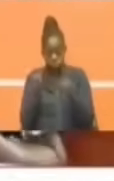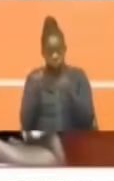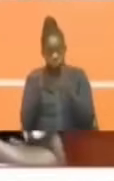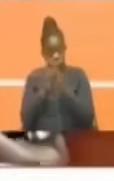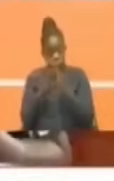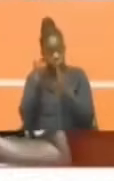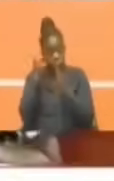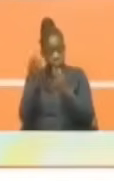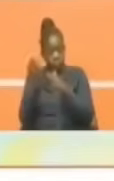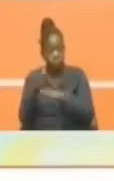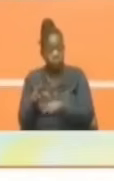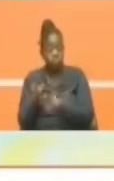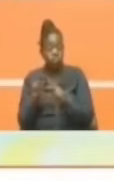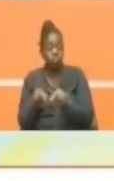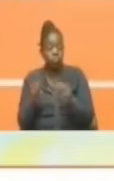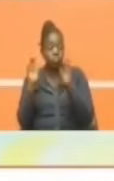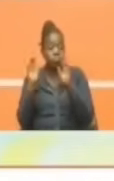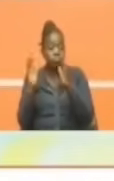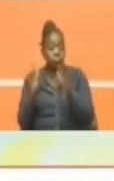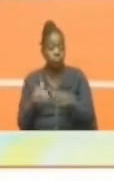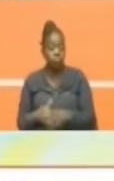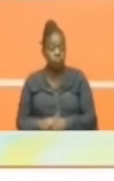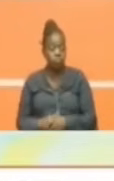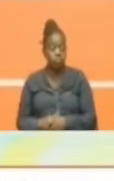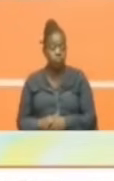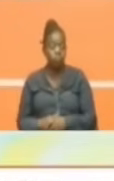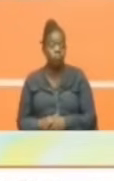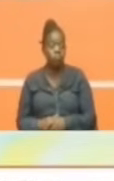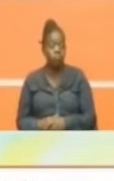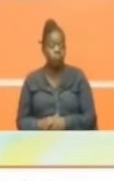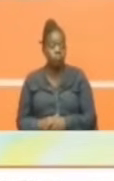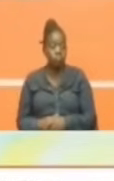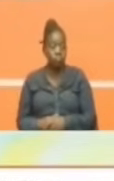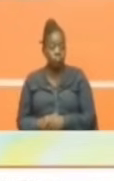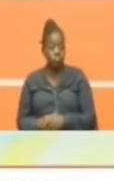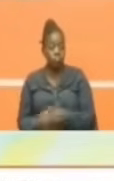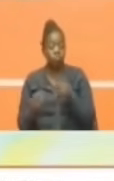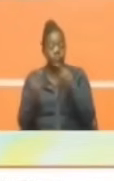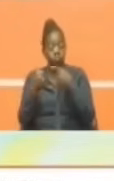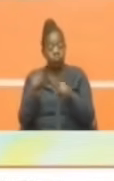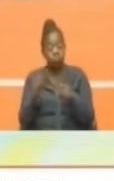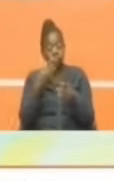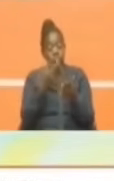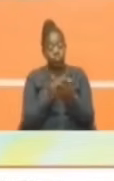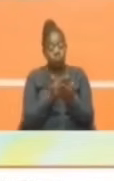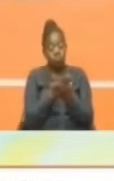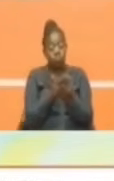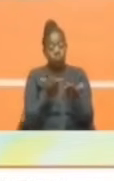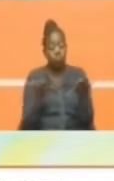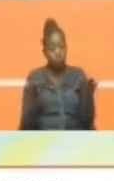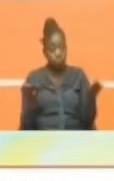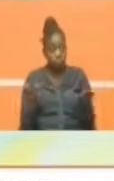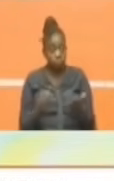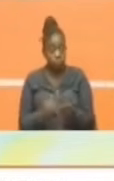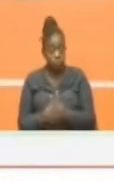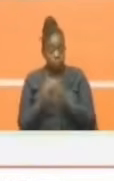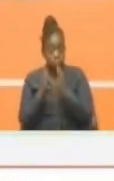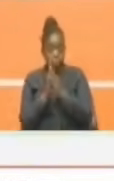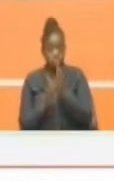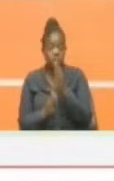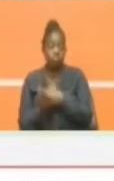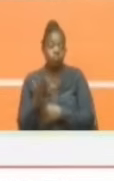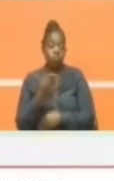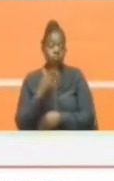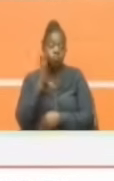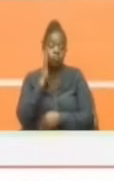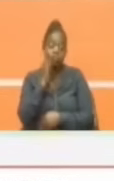tekizan siku yusabivoro. That Raphael was good to many of us. We pray that God may have mercy